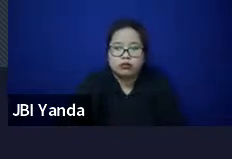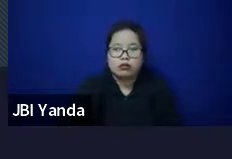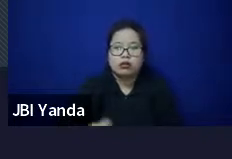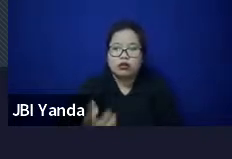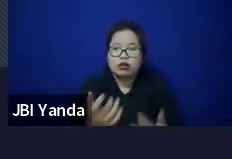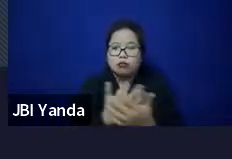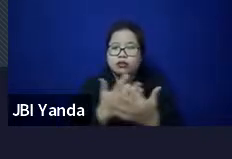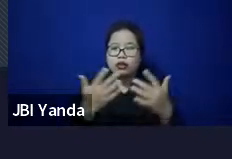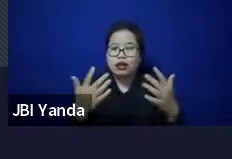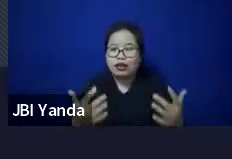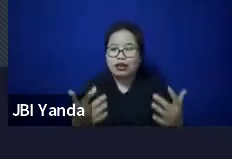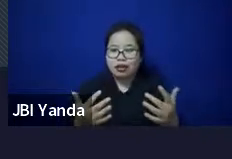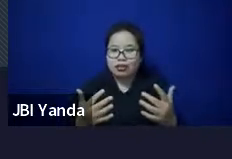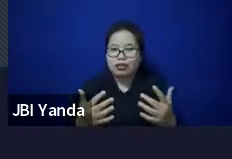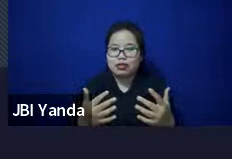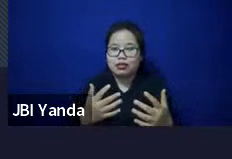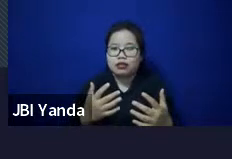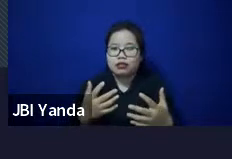And work,